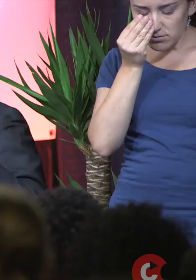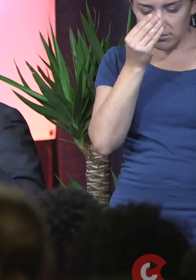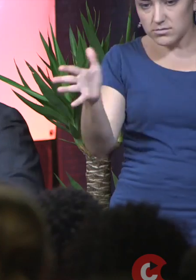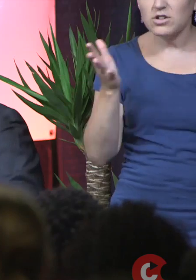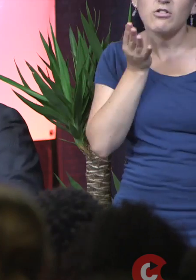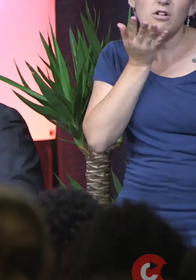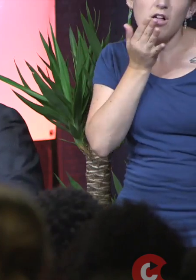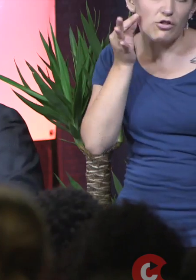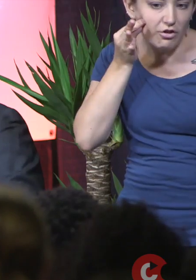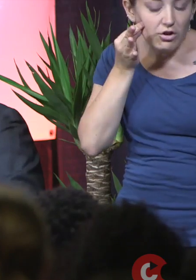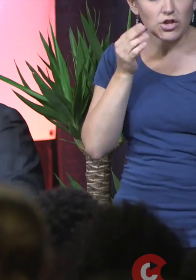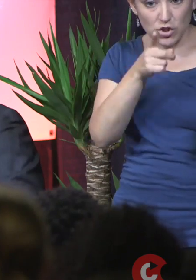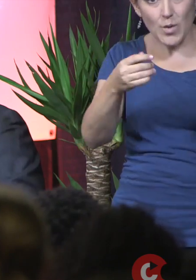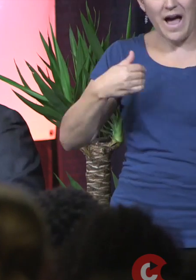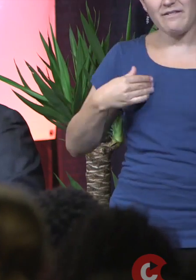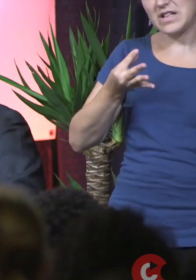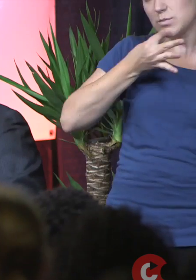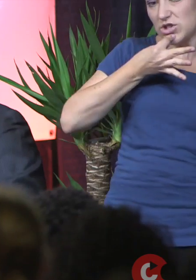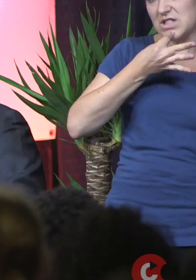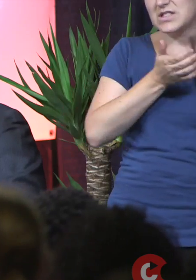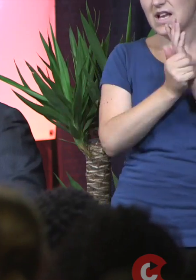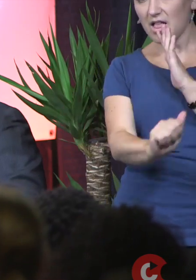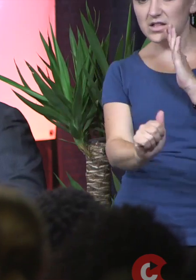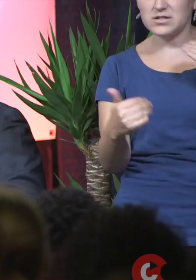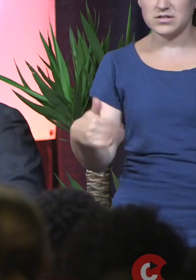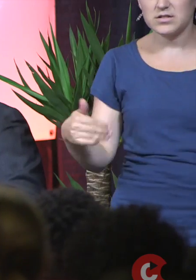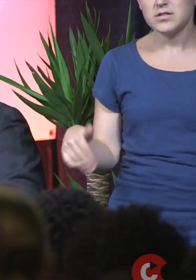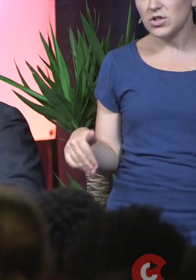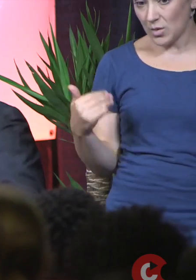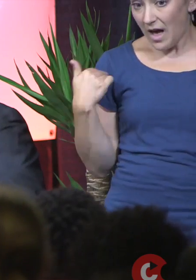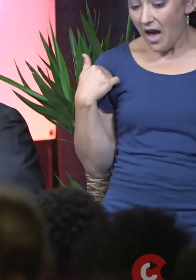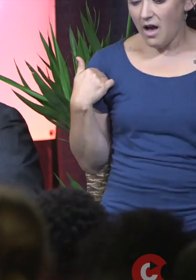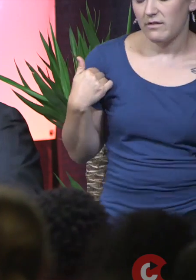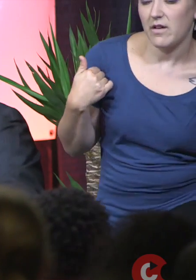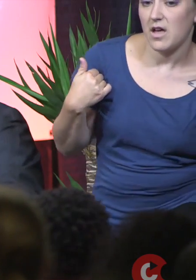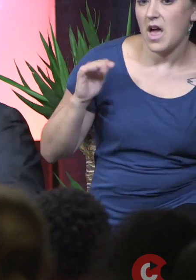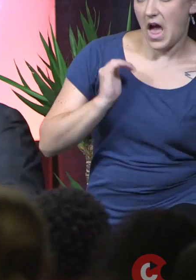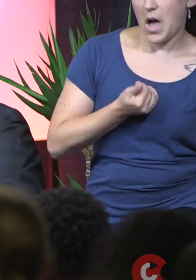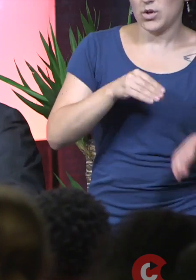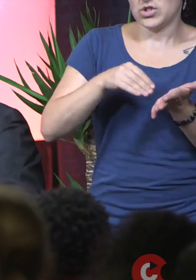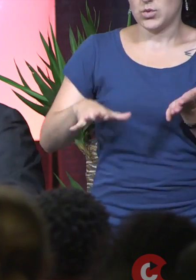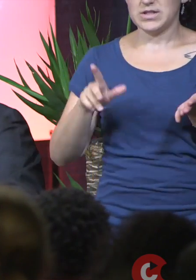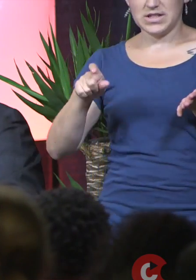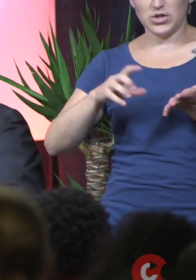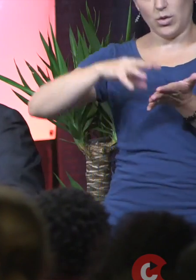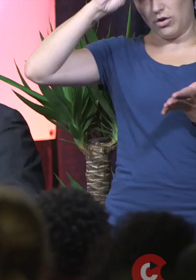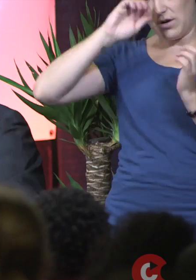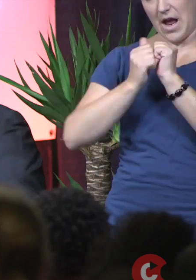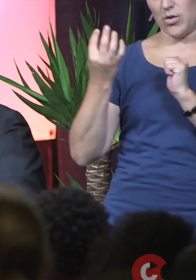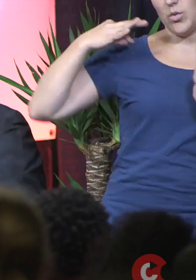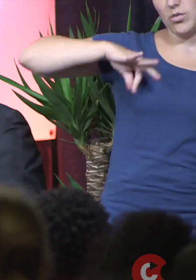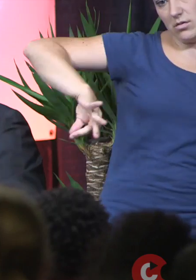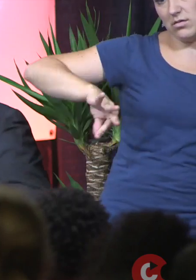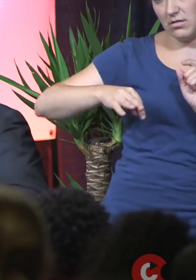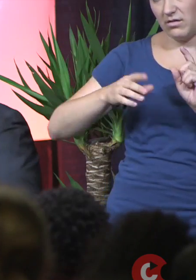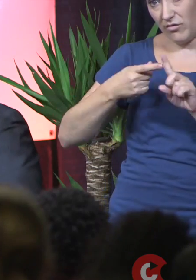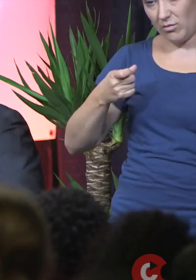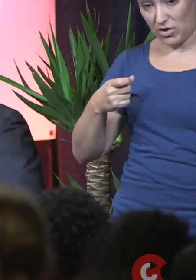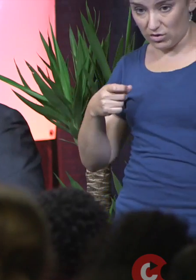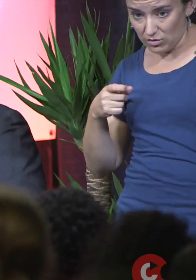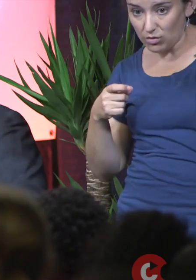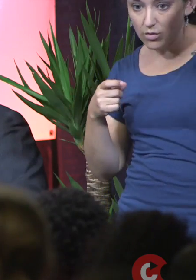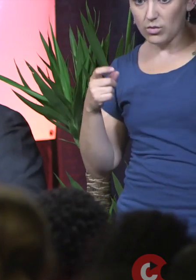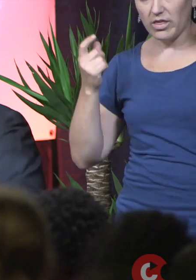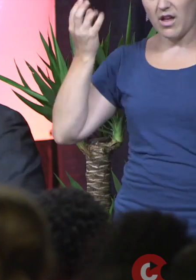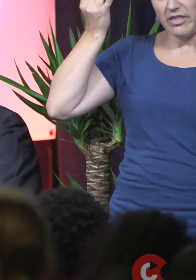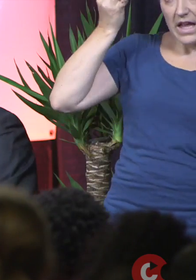are, you have expertise and talents and skills that our students need to learn how to gain and acquire as they think about